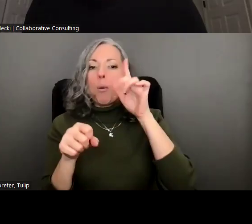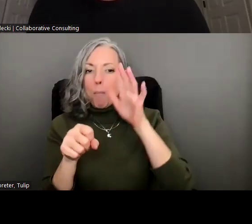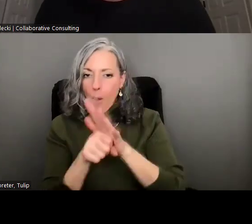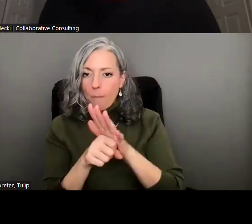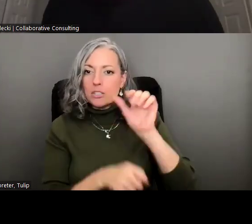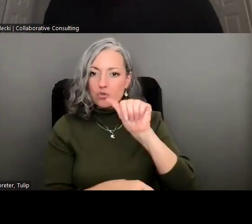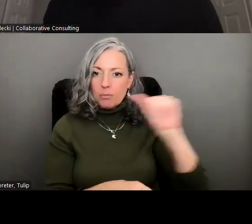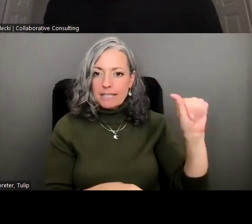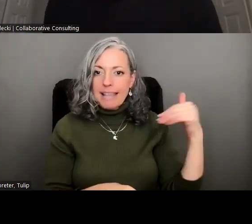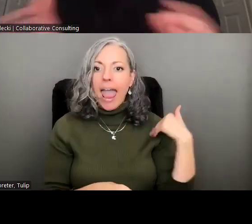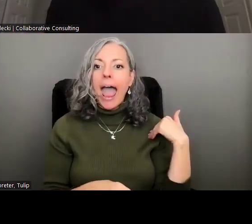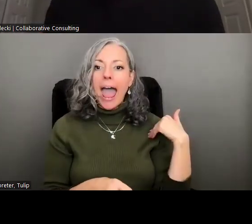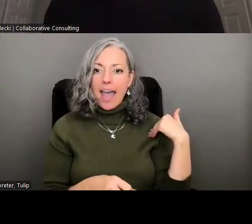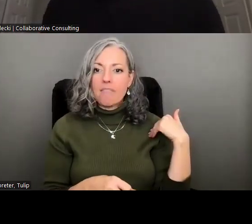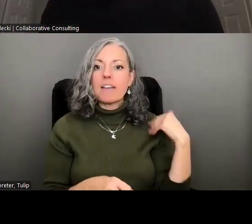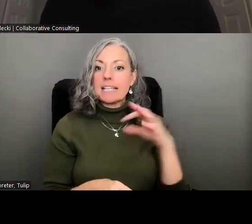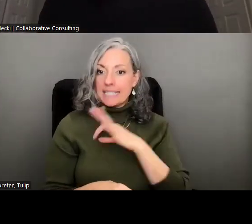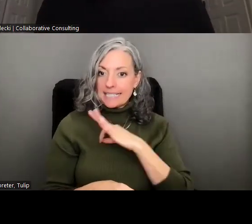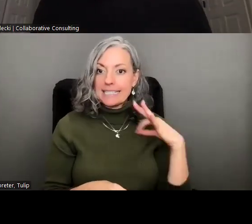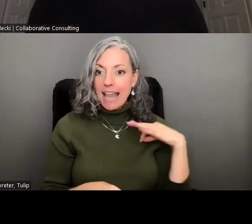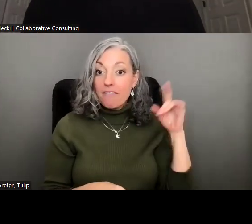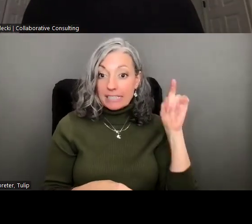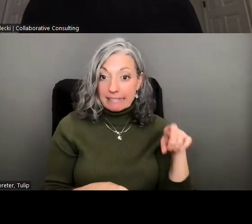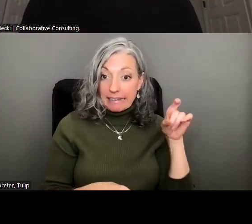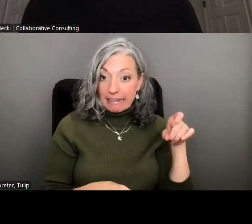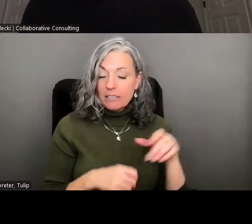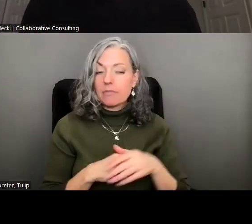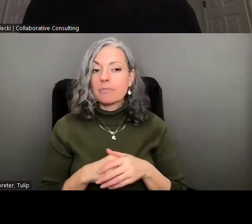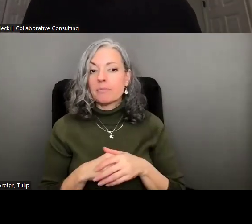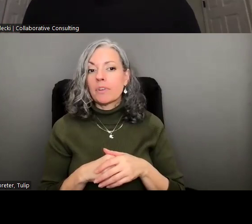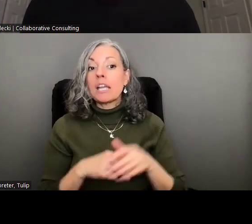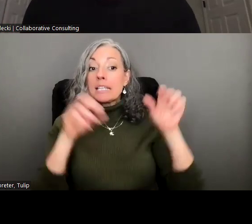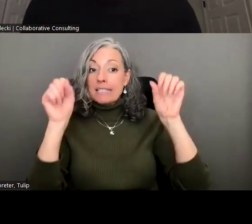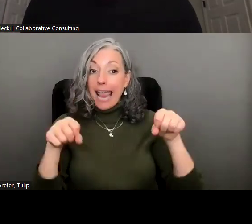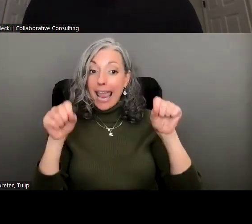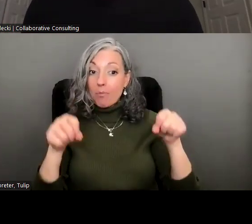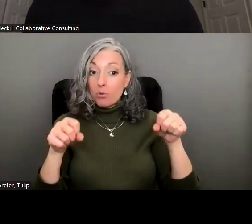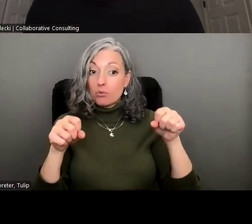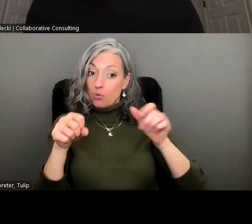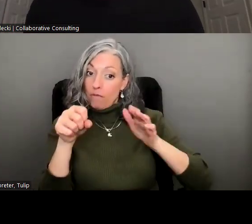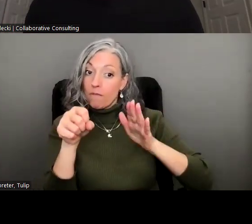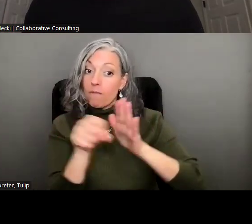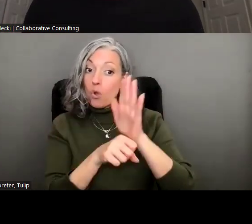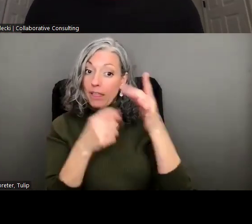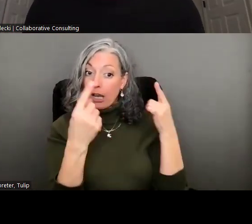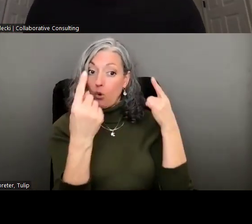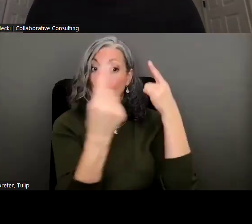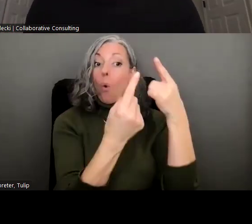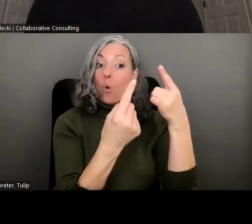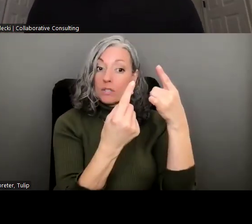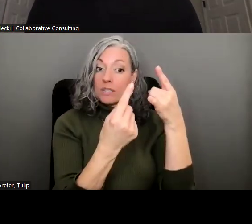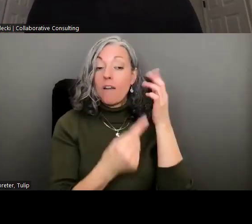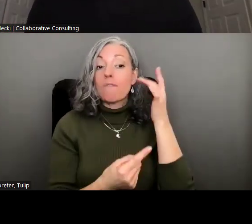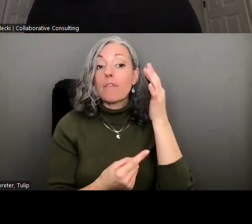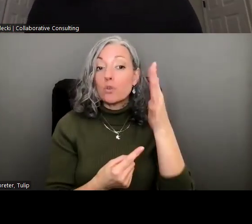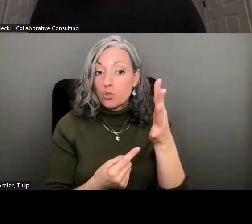have sort of the minimum staffing needed and required to be able to fulfill goals and objectives of a future-ready